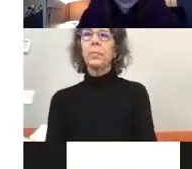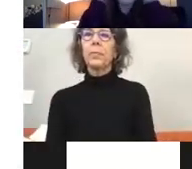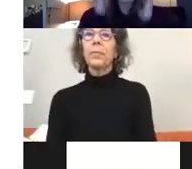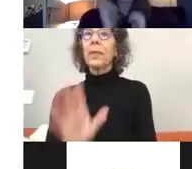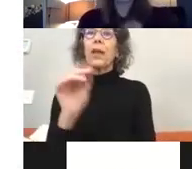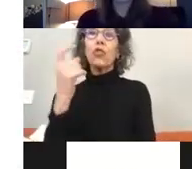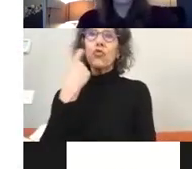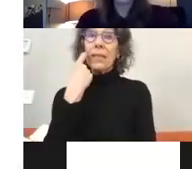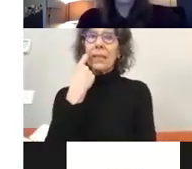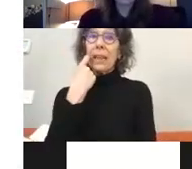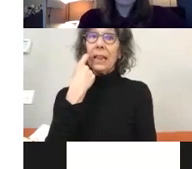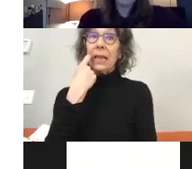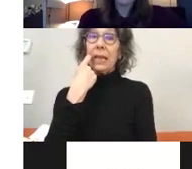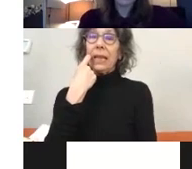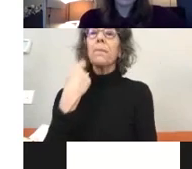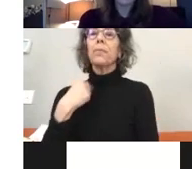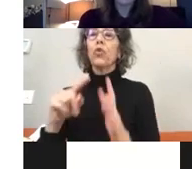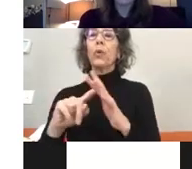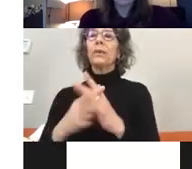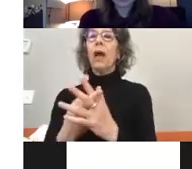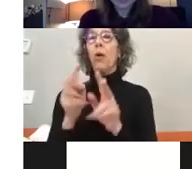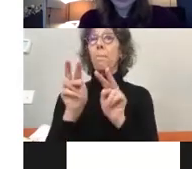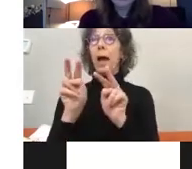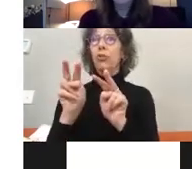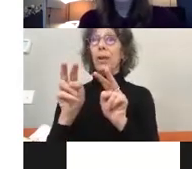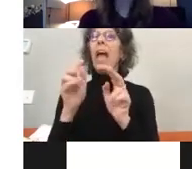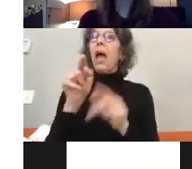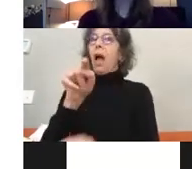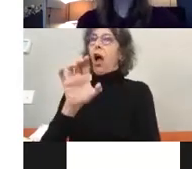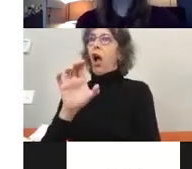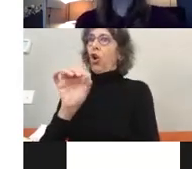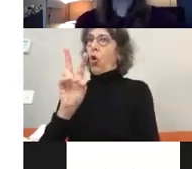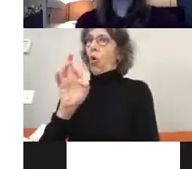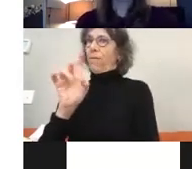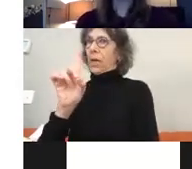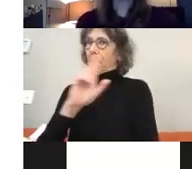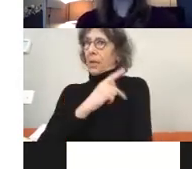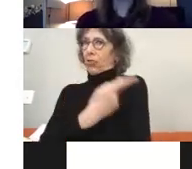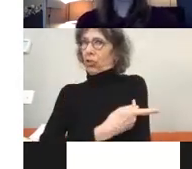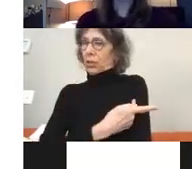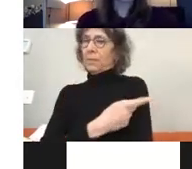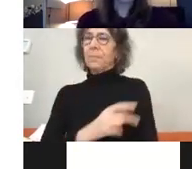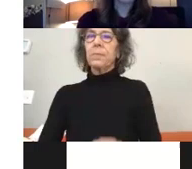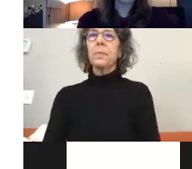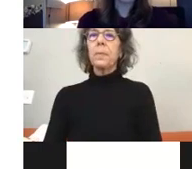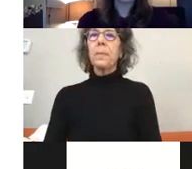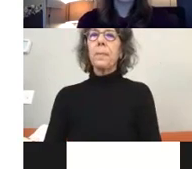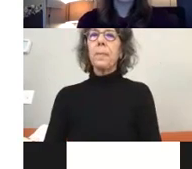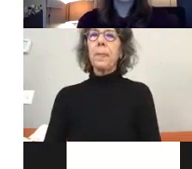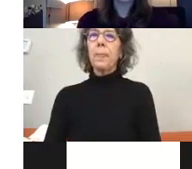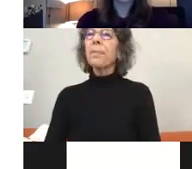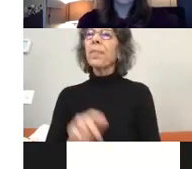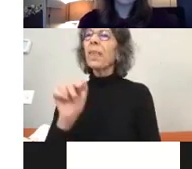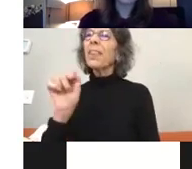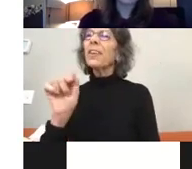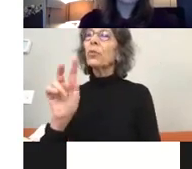Recently, we started monitoring a COVID patient. So this is what's very interesting